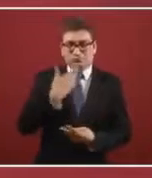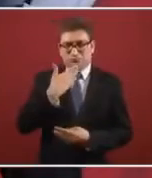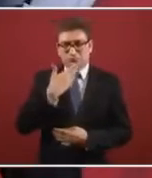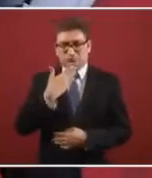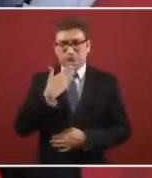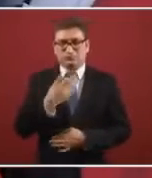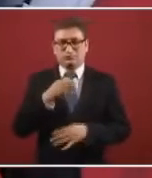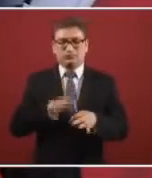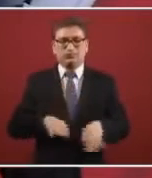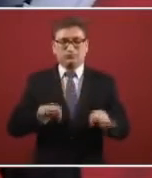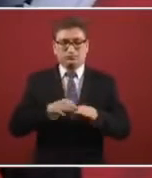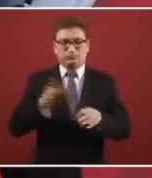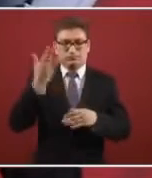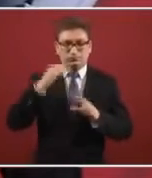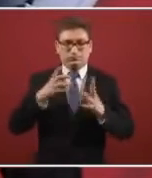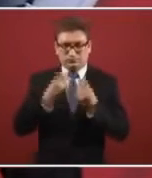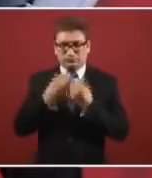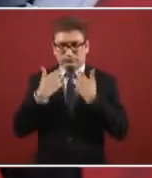questions. There's three.